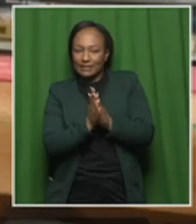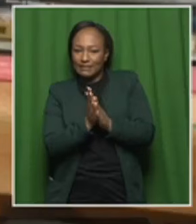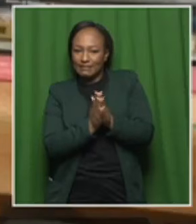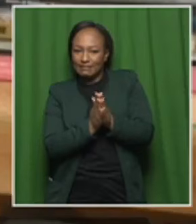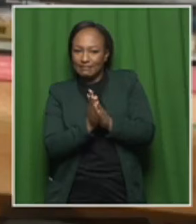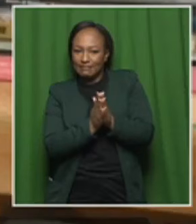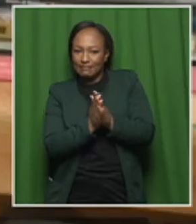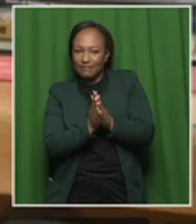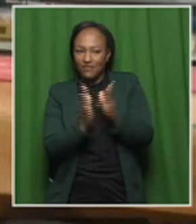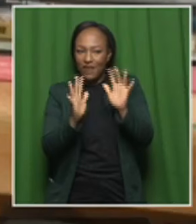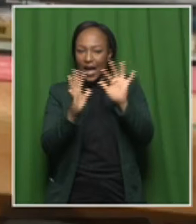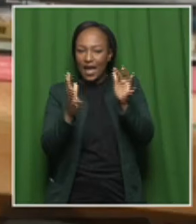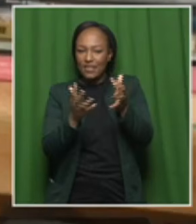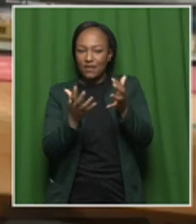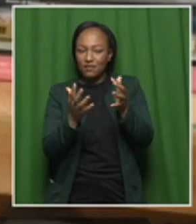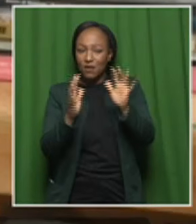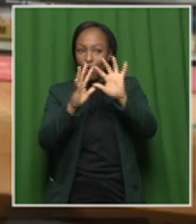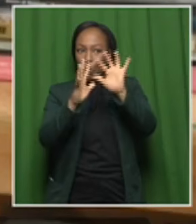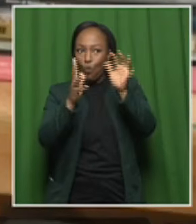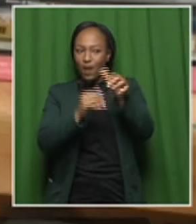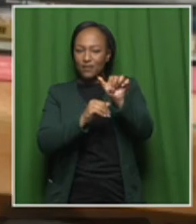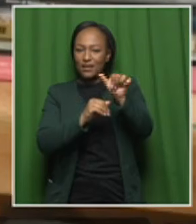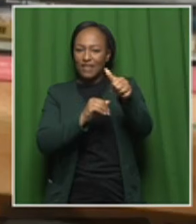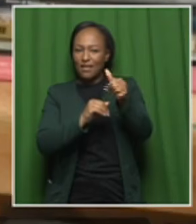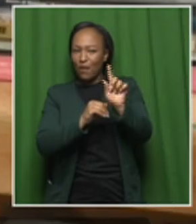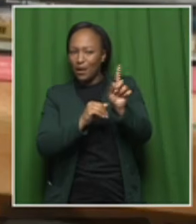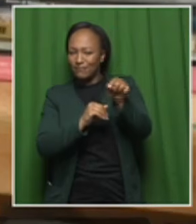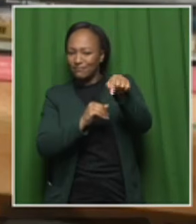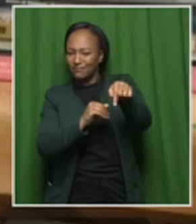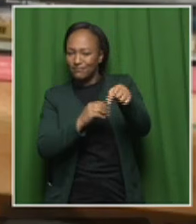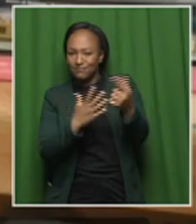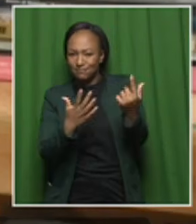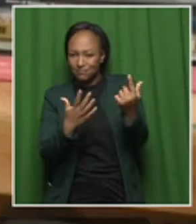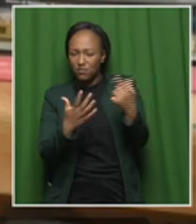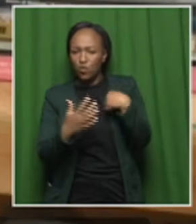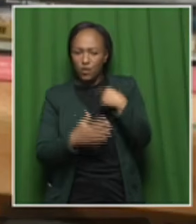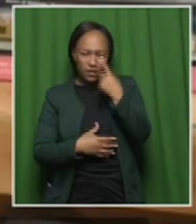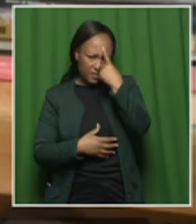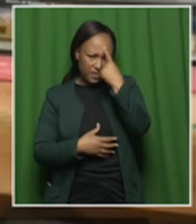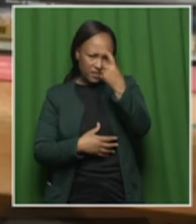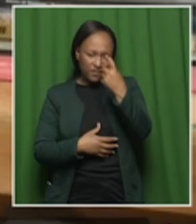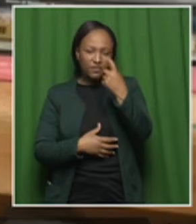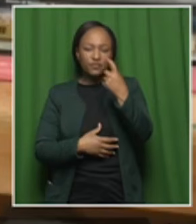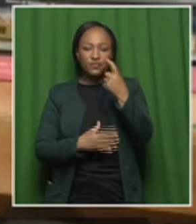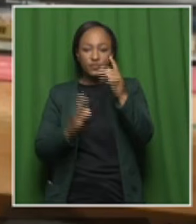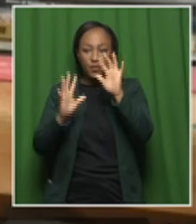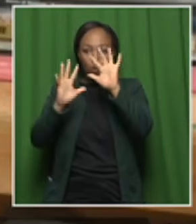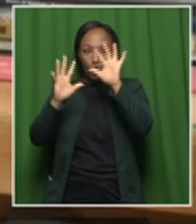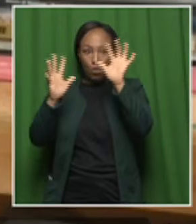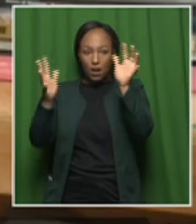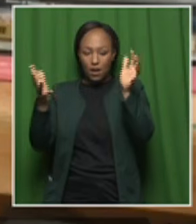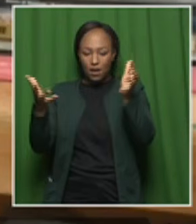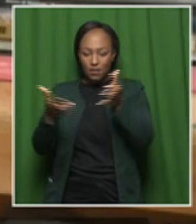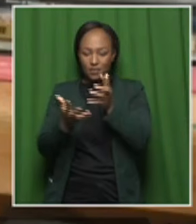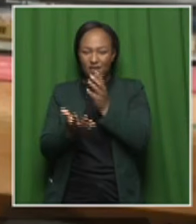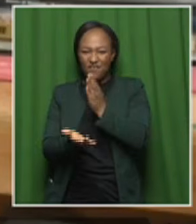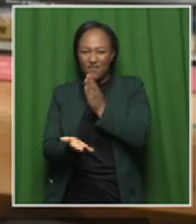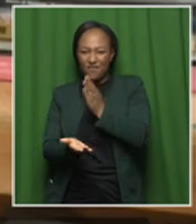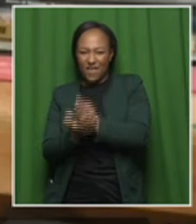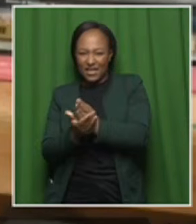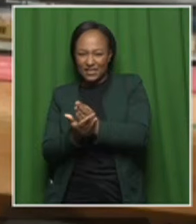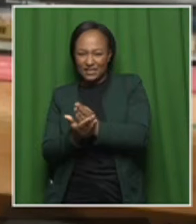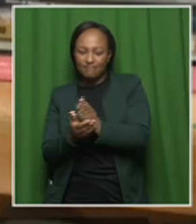world, because we do believe in that. In South Africa, we exist both in a world of facts and in a world